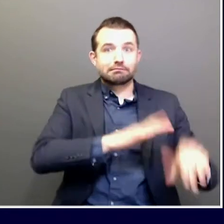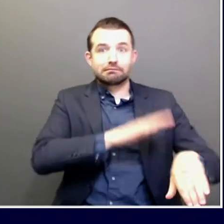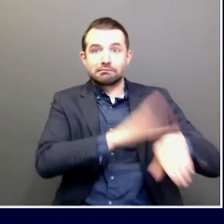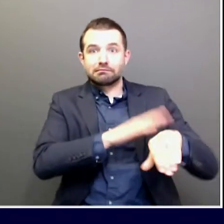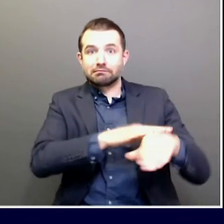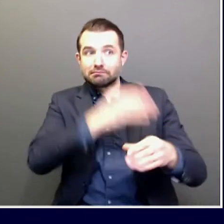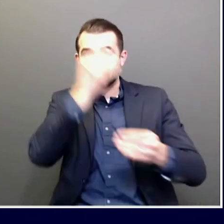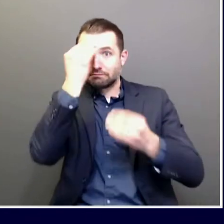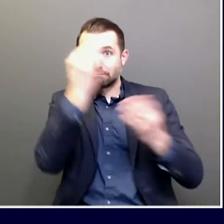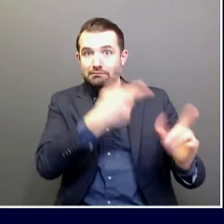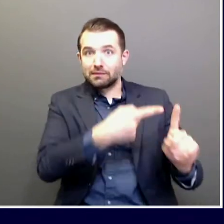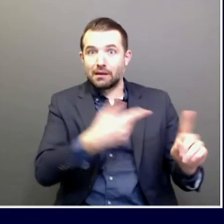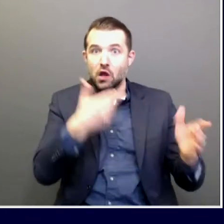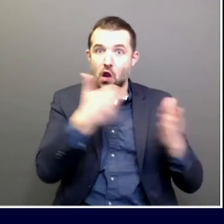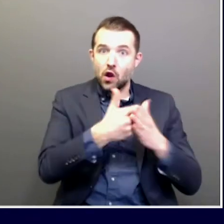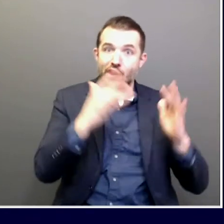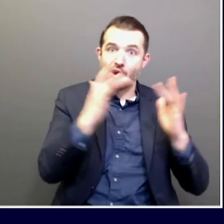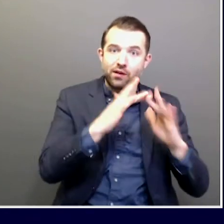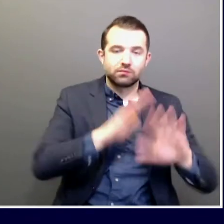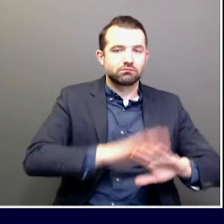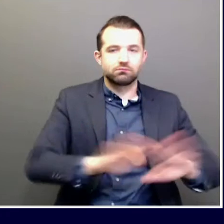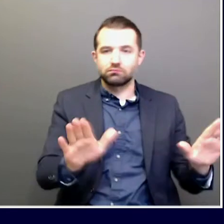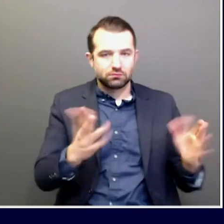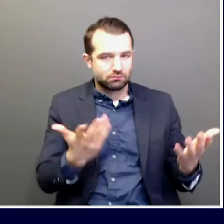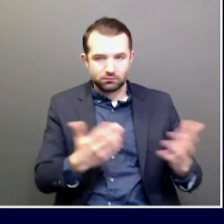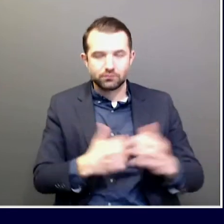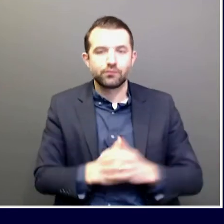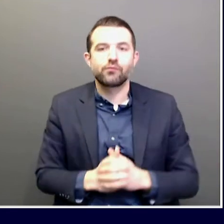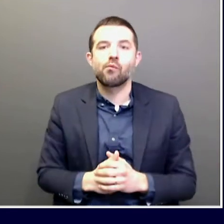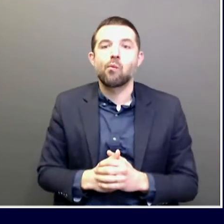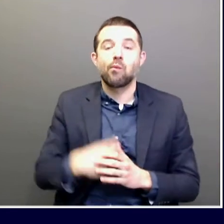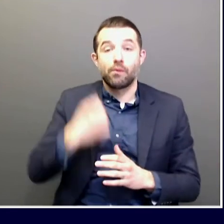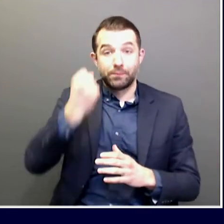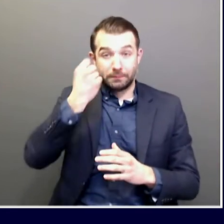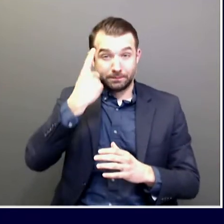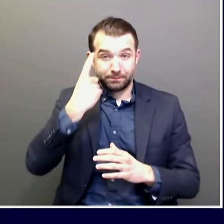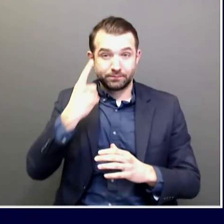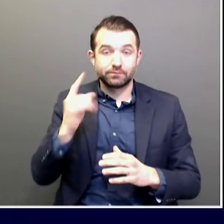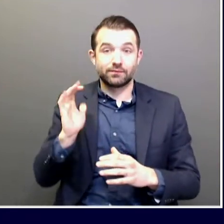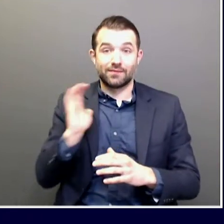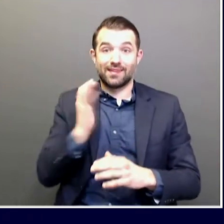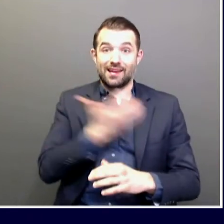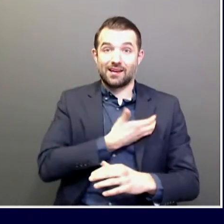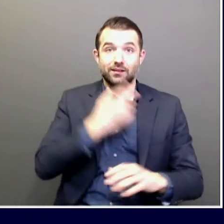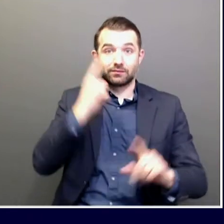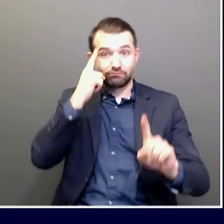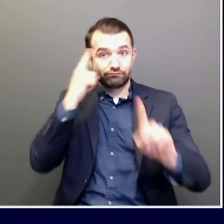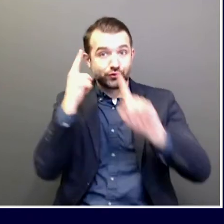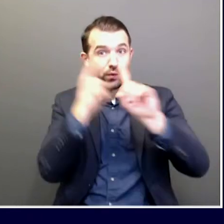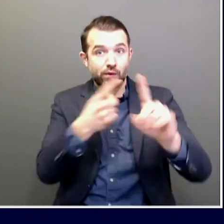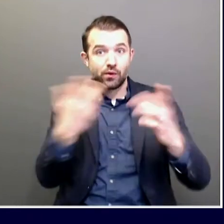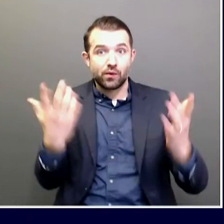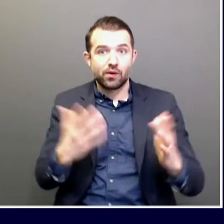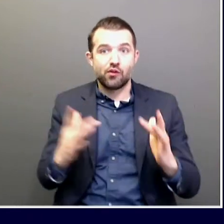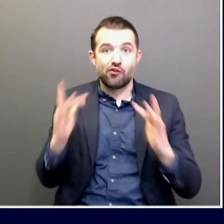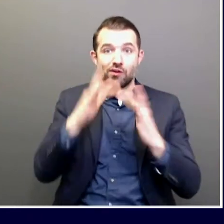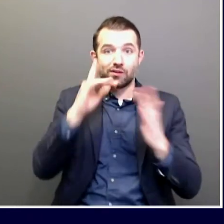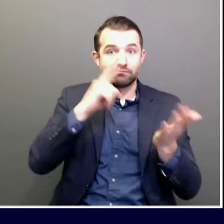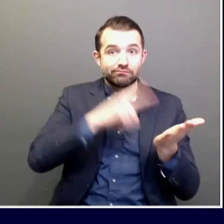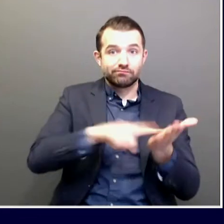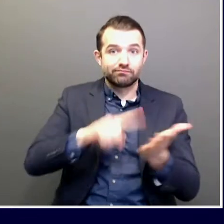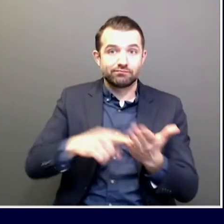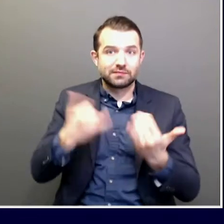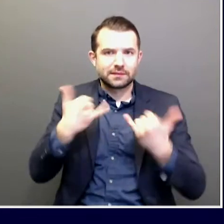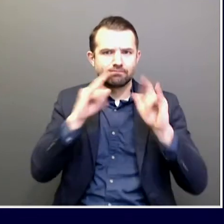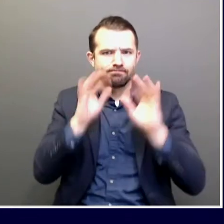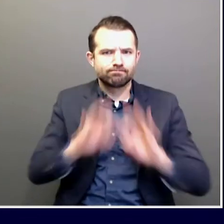for COVID-19, the first thing you should do is isolate. But the second thing you should do is to notify the people in your